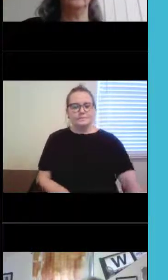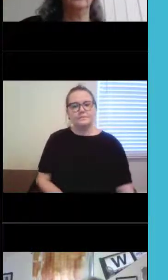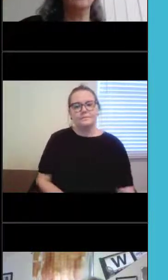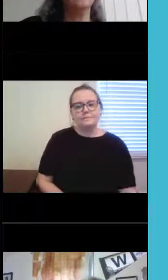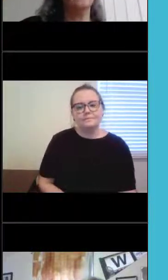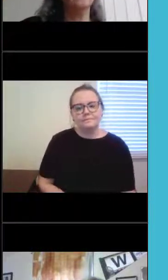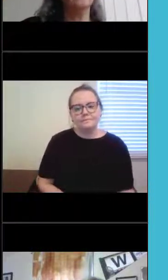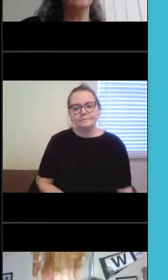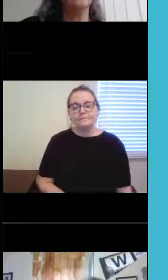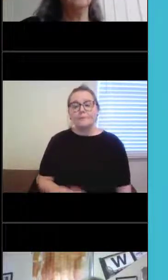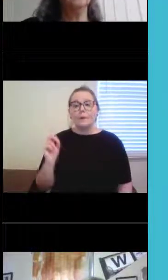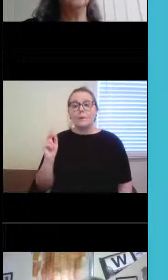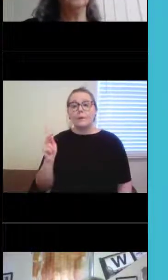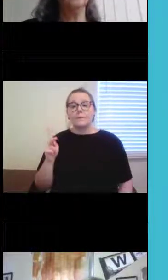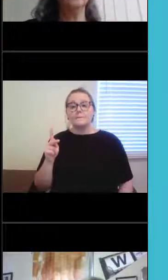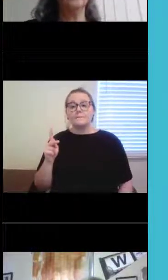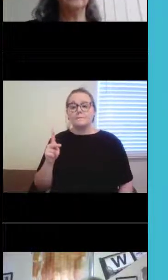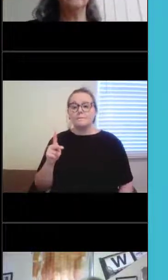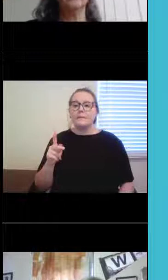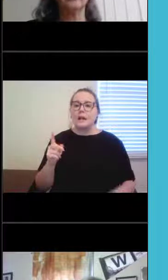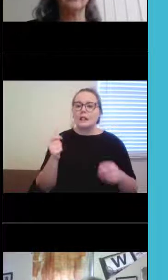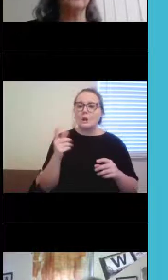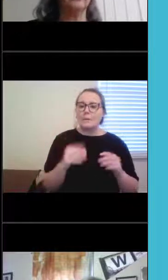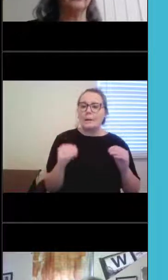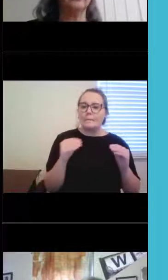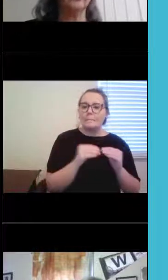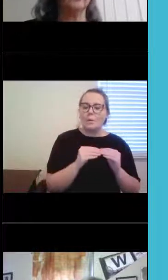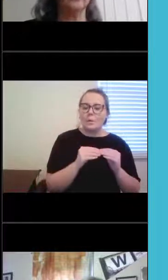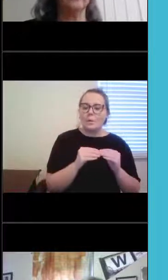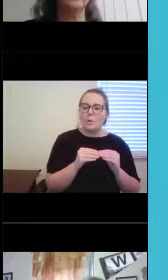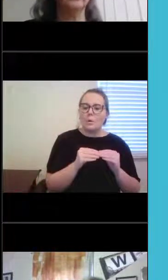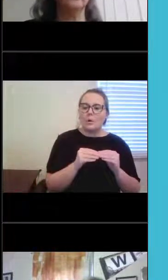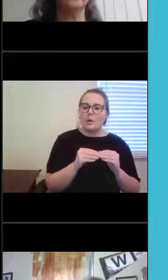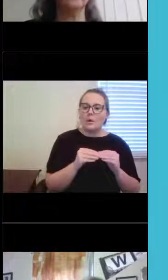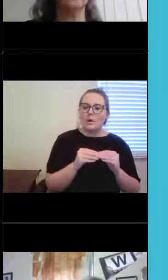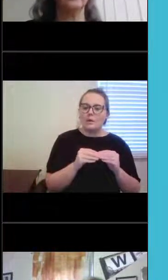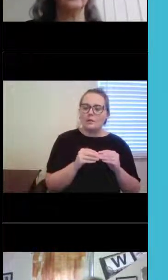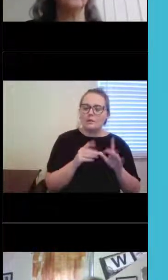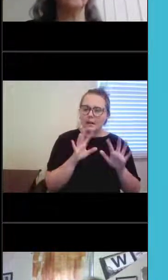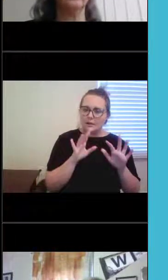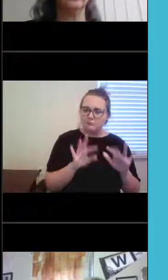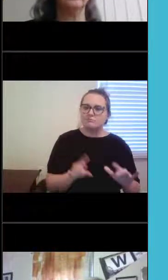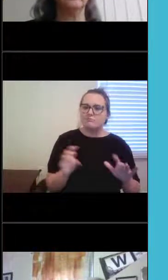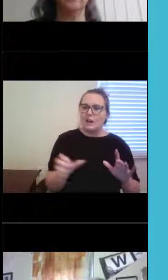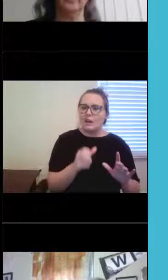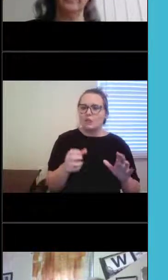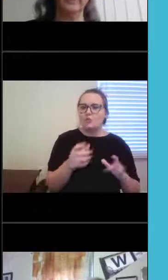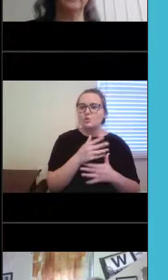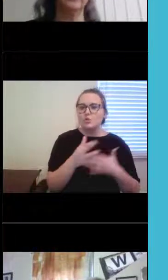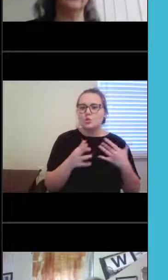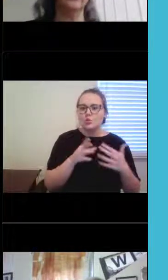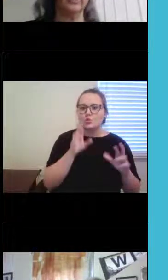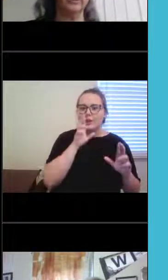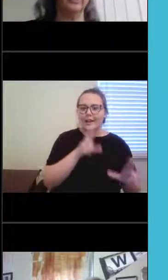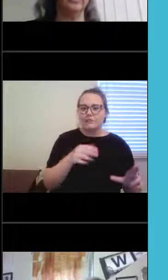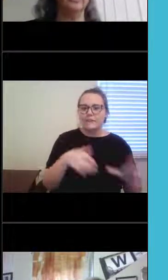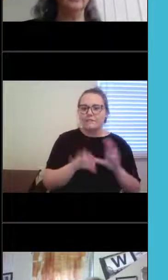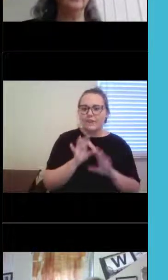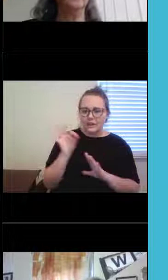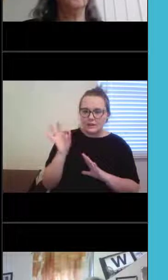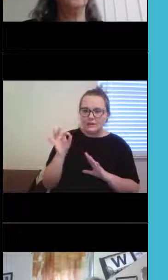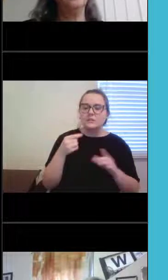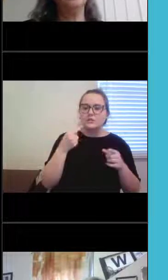Okay. So just a little bit more about teasing out a little more on these other social reaction findings that we found in this